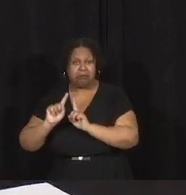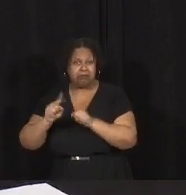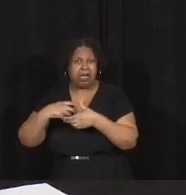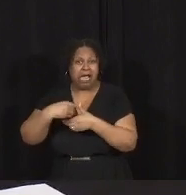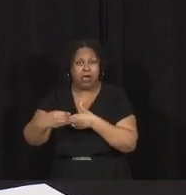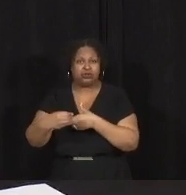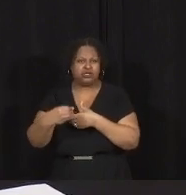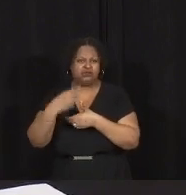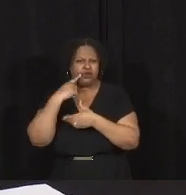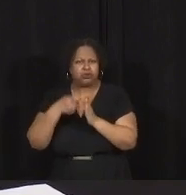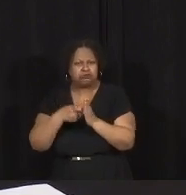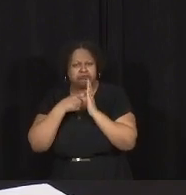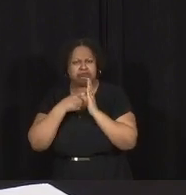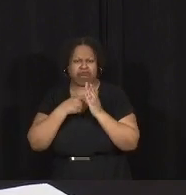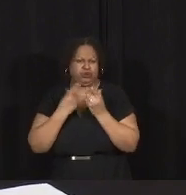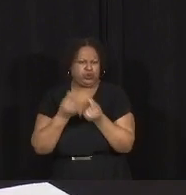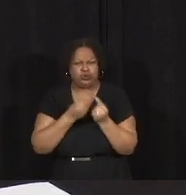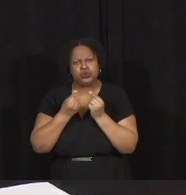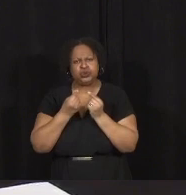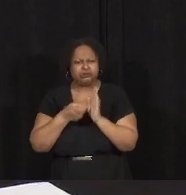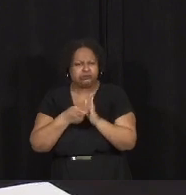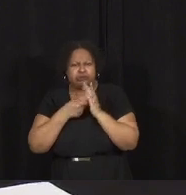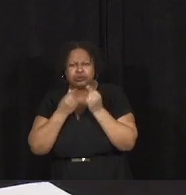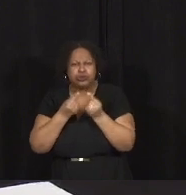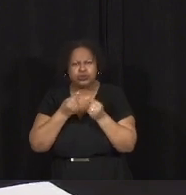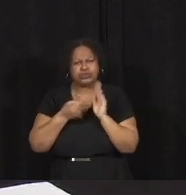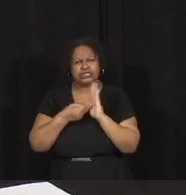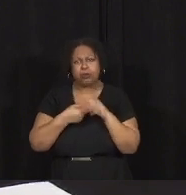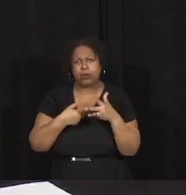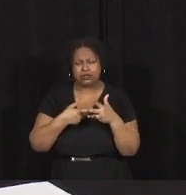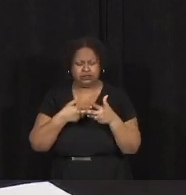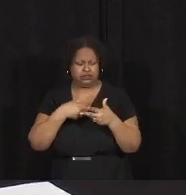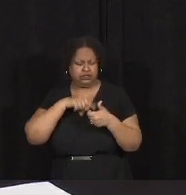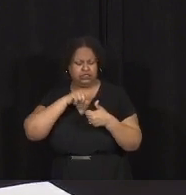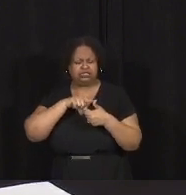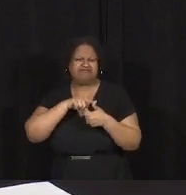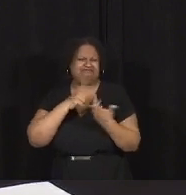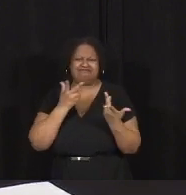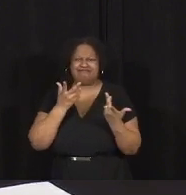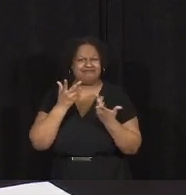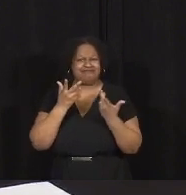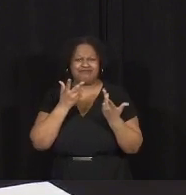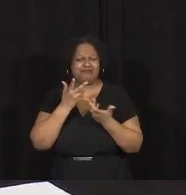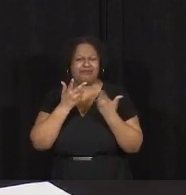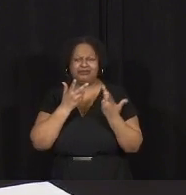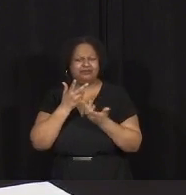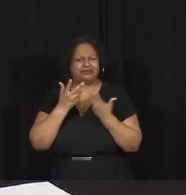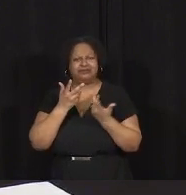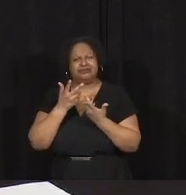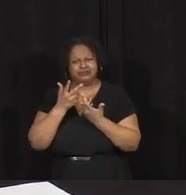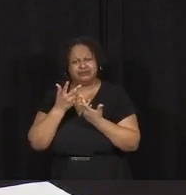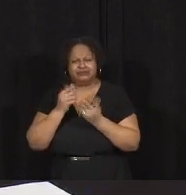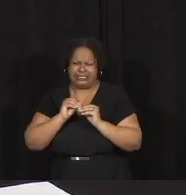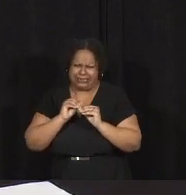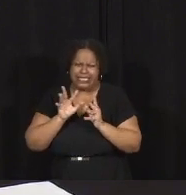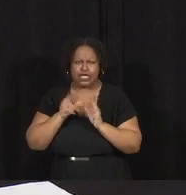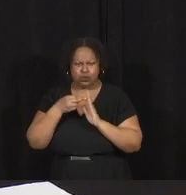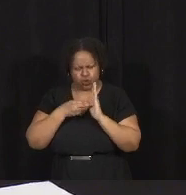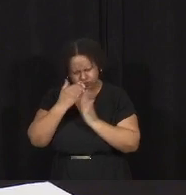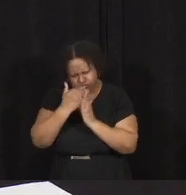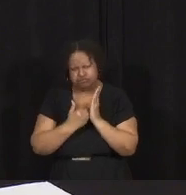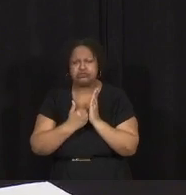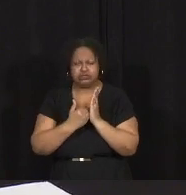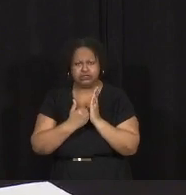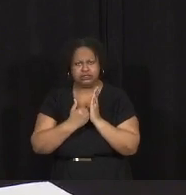And those essential tasks need to be very tightly defined. So in other words, it is to get